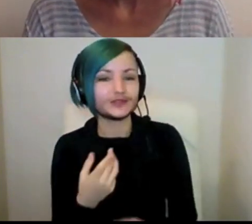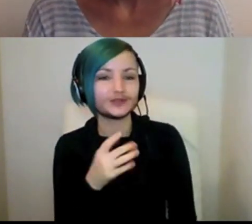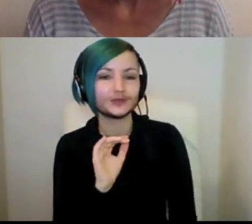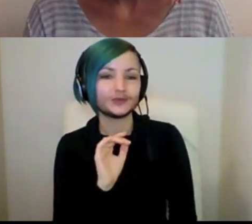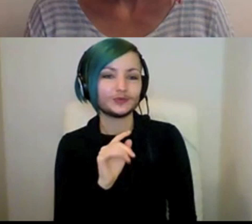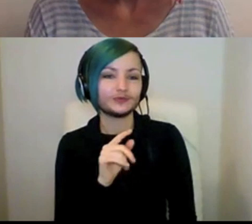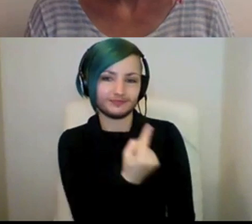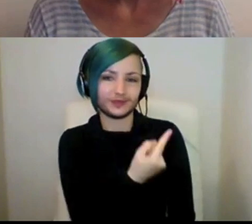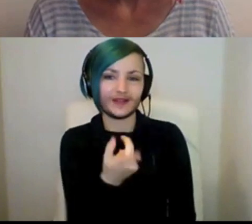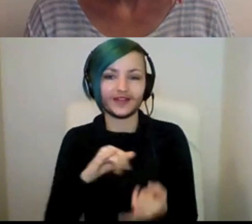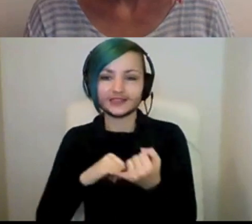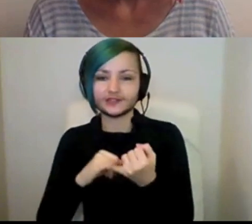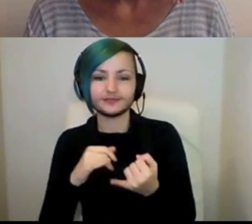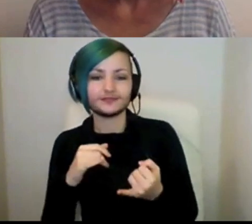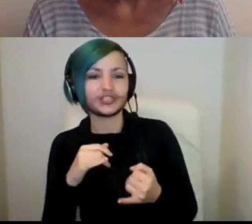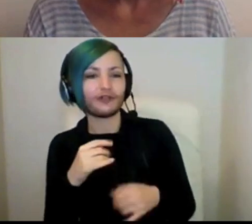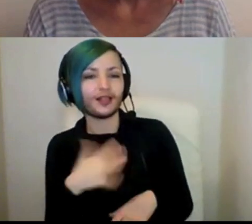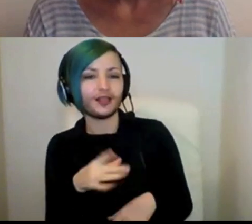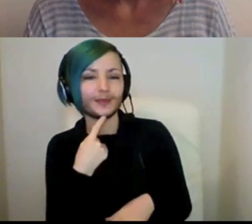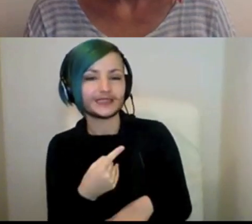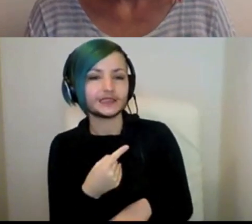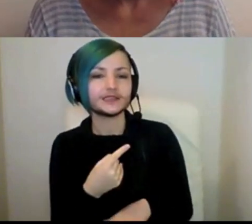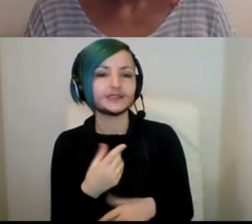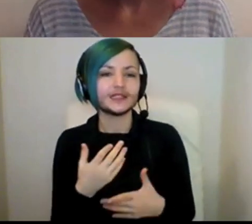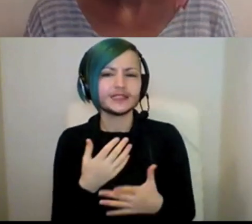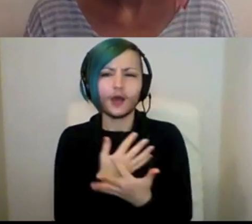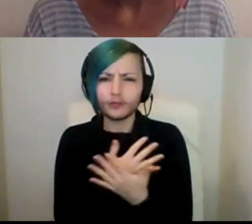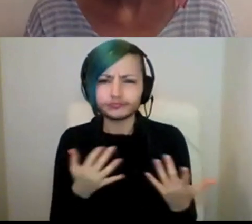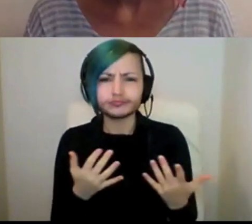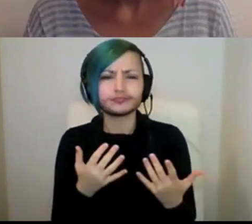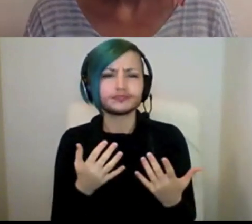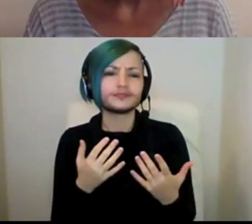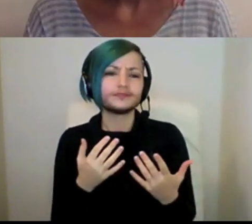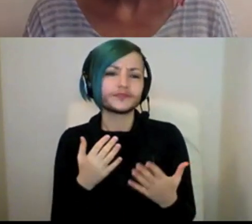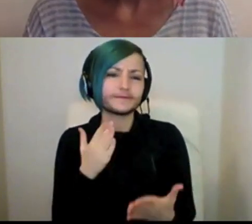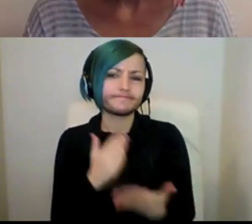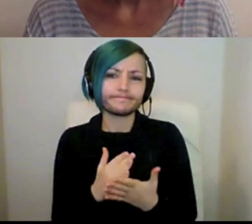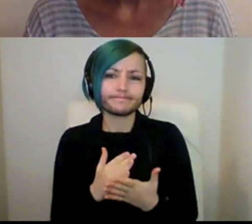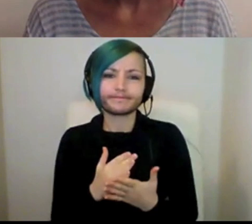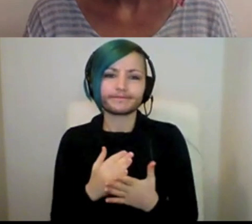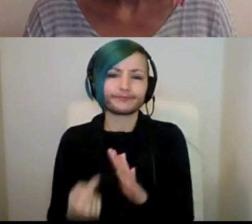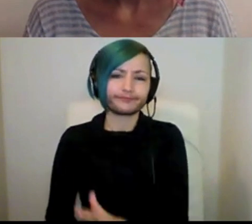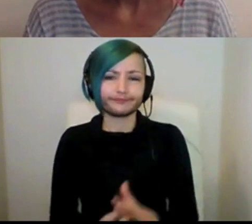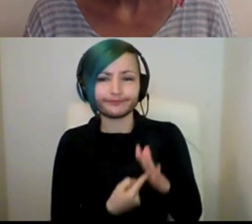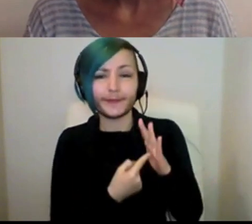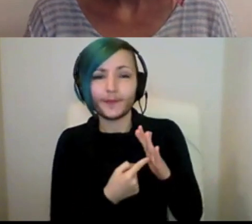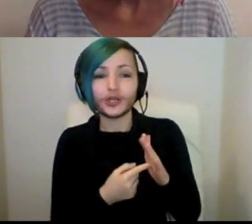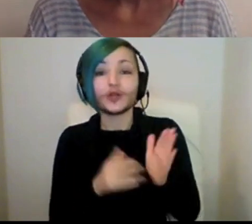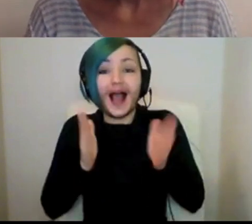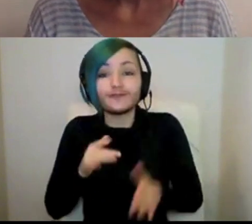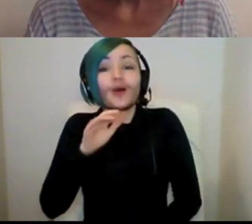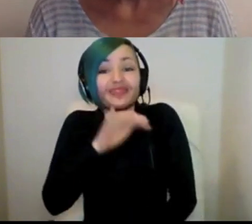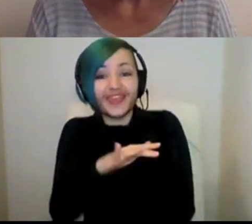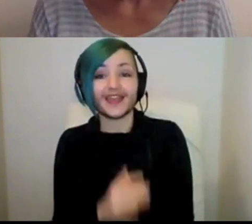and Sheryl have been putting out there, is just how much it's about, like, you know, almost having to be there, like just